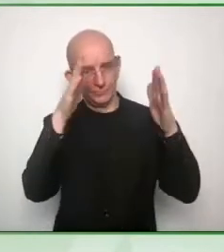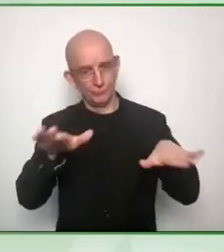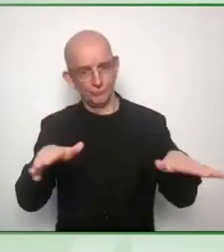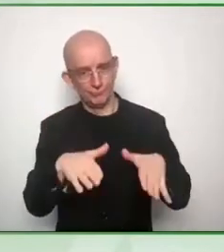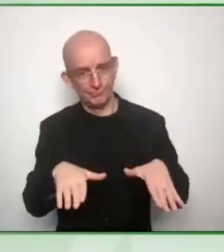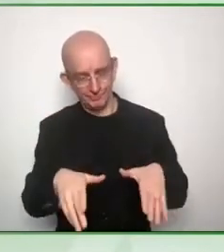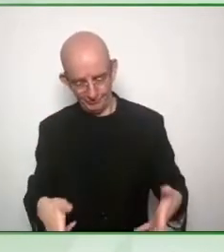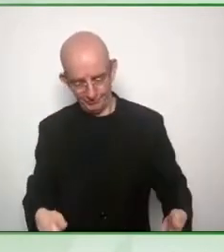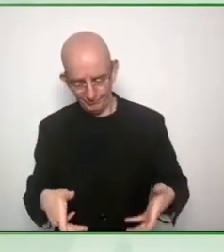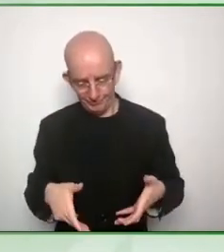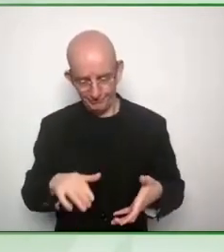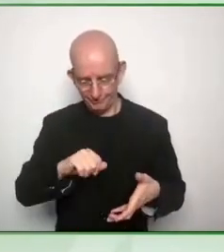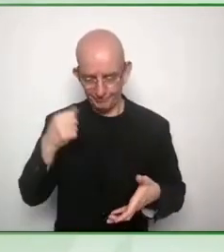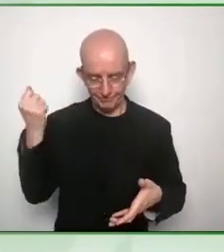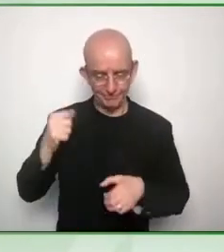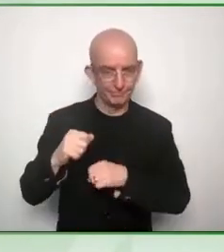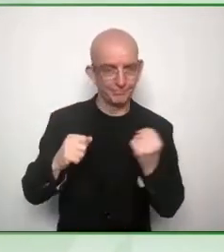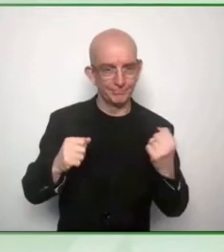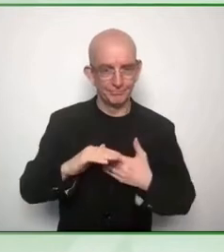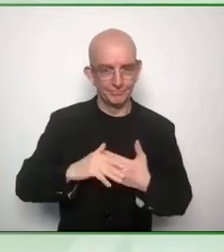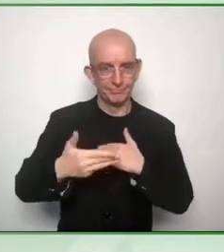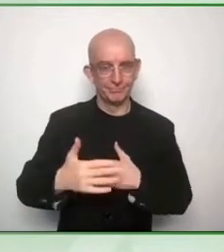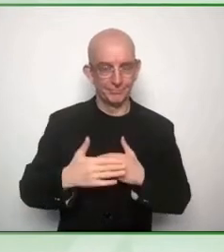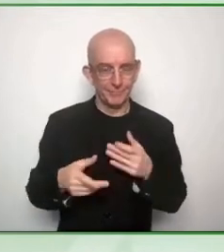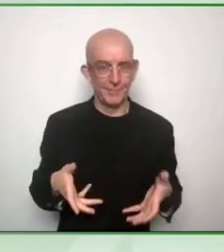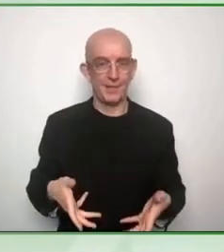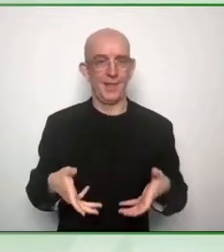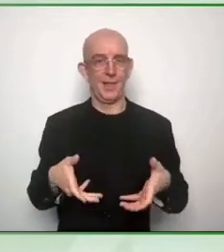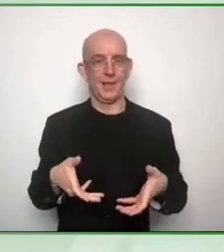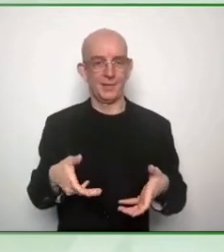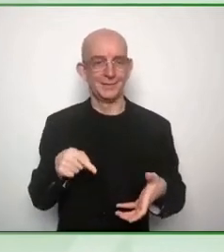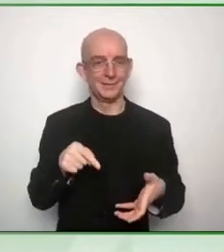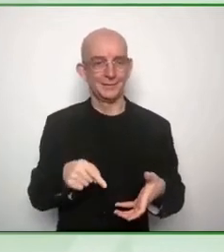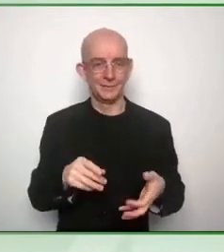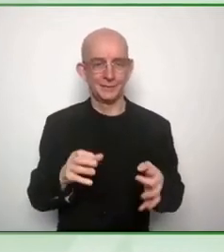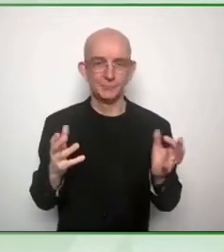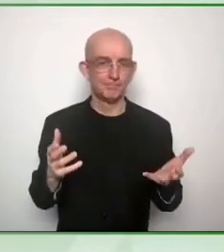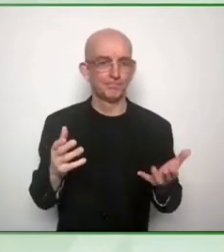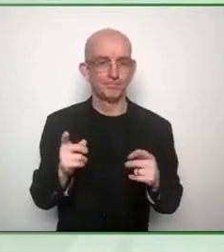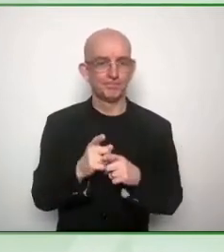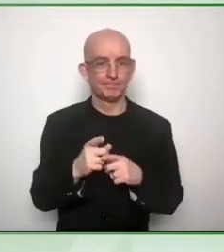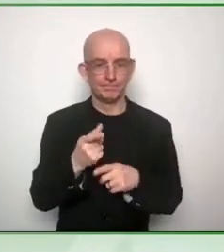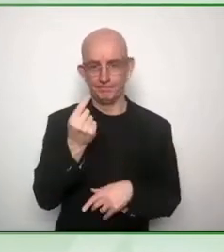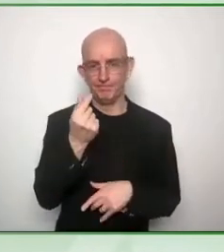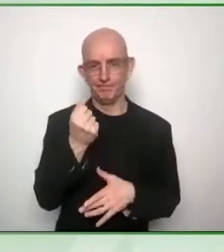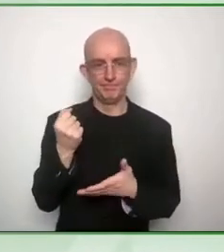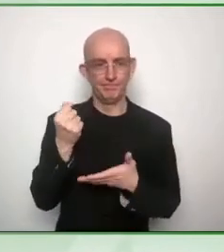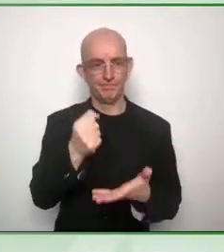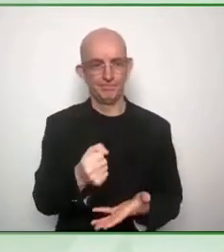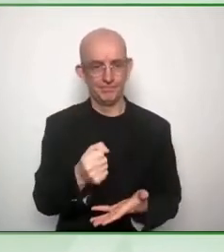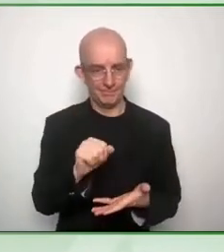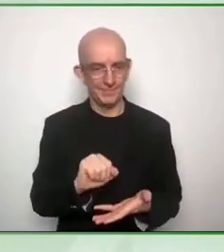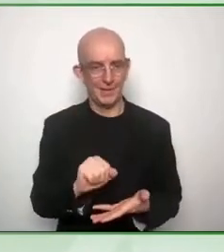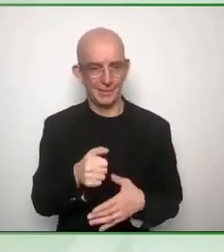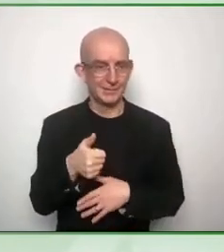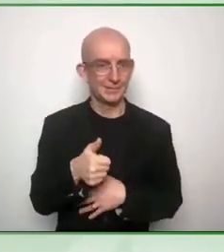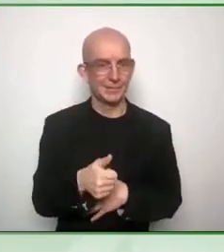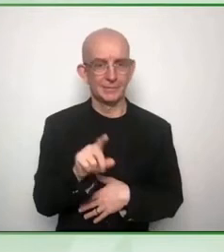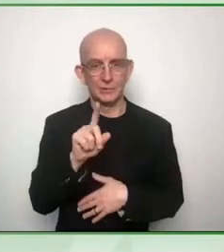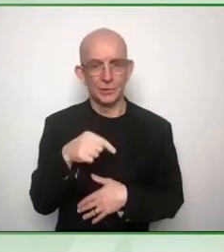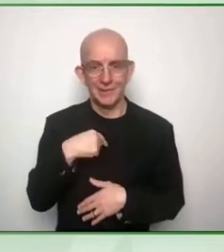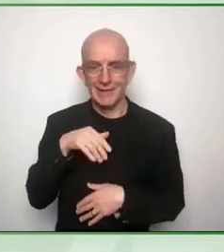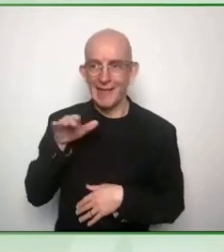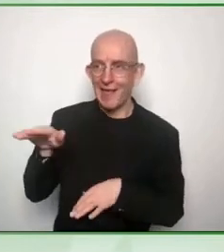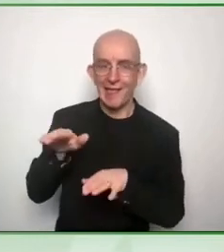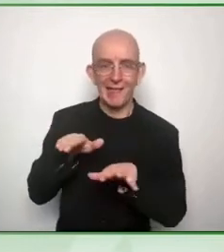go and have a job, for instance, to be able to focus on this 100% full-time and give it everything I have. And then from there to